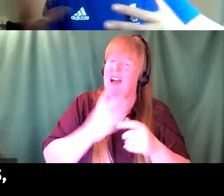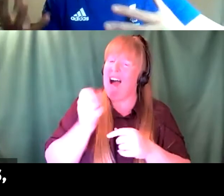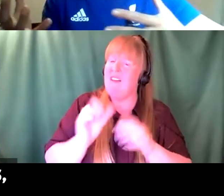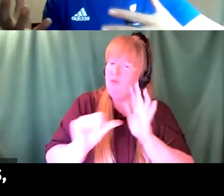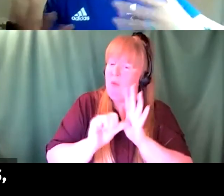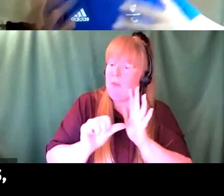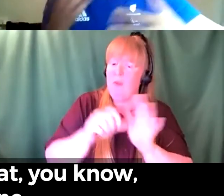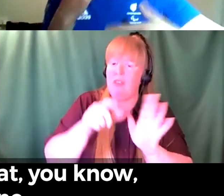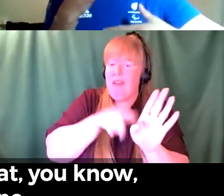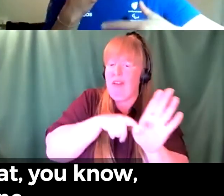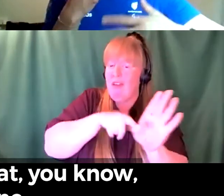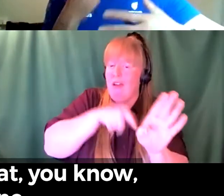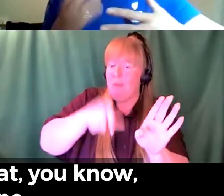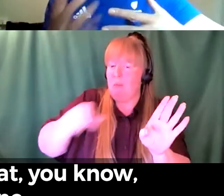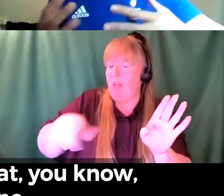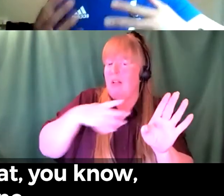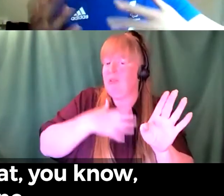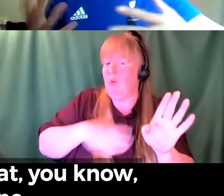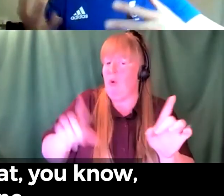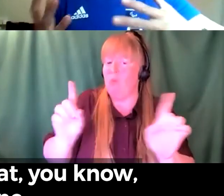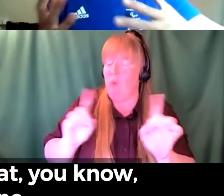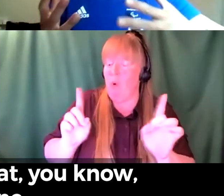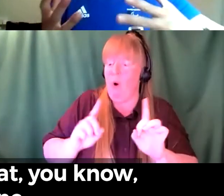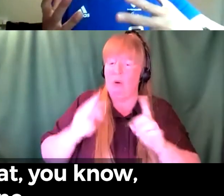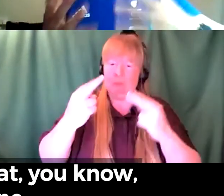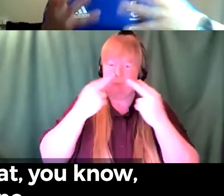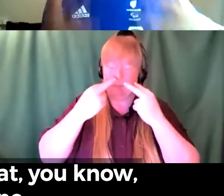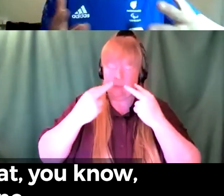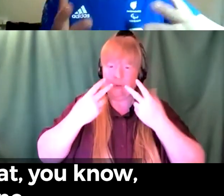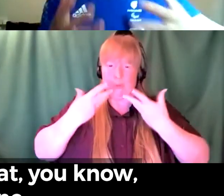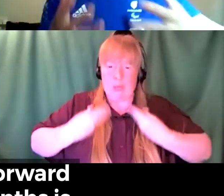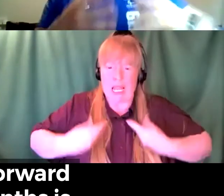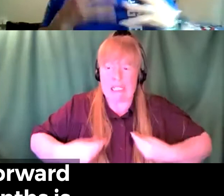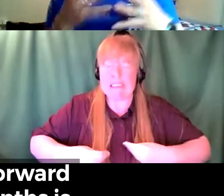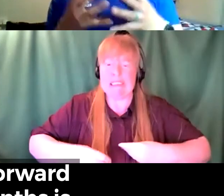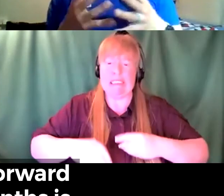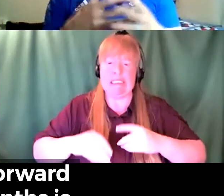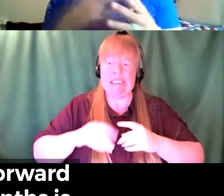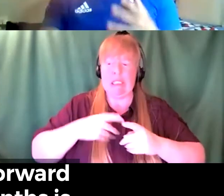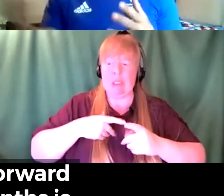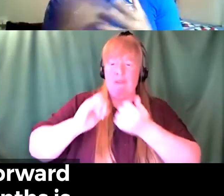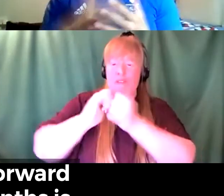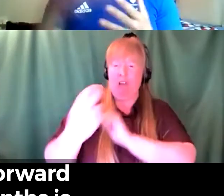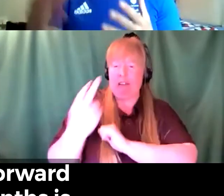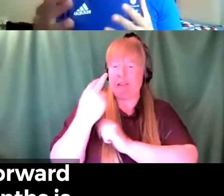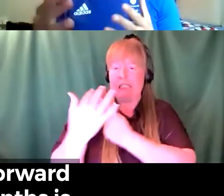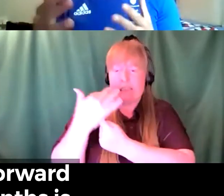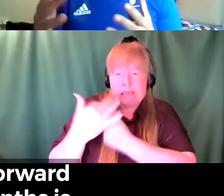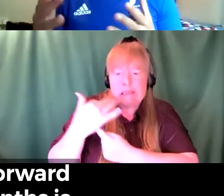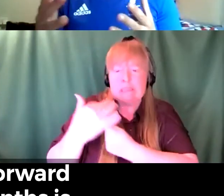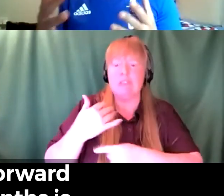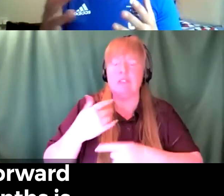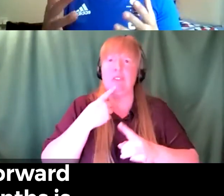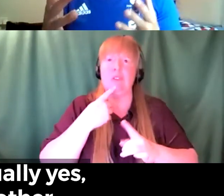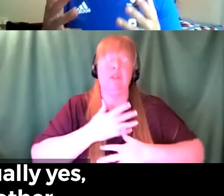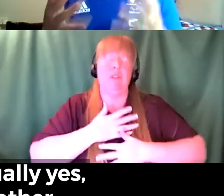their friends, in front of their peers. So actually, wouldn't it be great that, the work that you've done and the way that we move forward out of this challenging